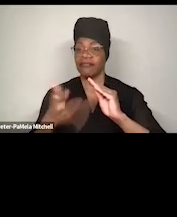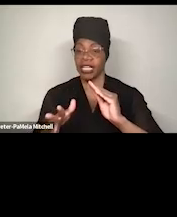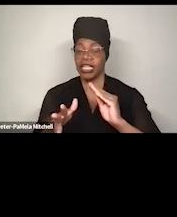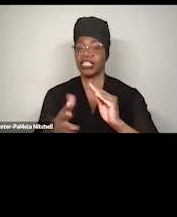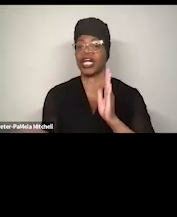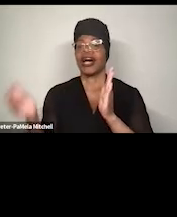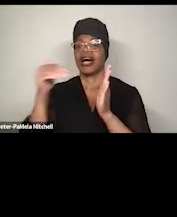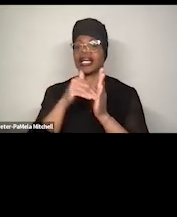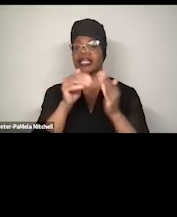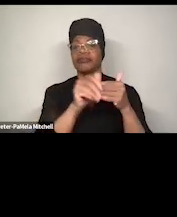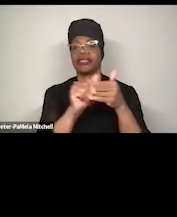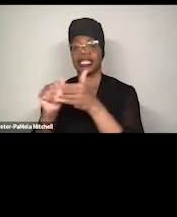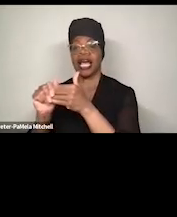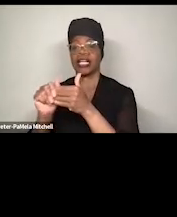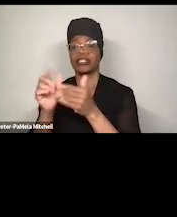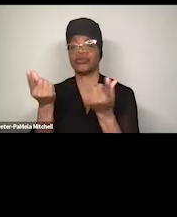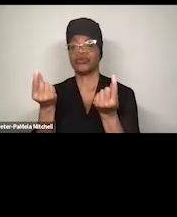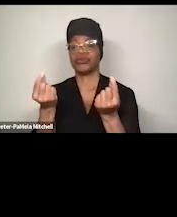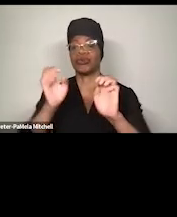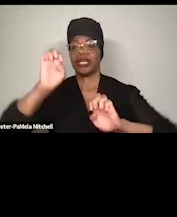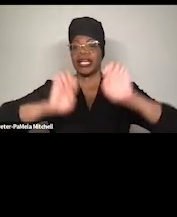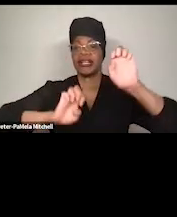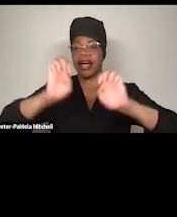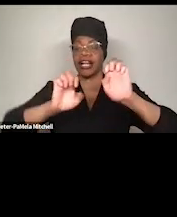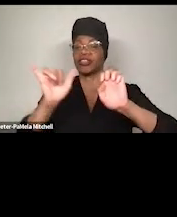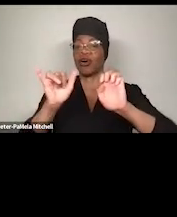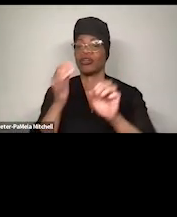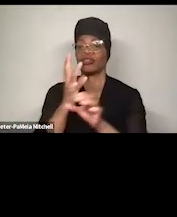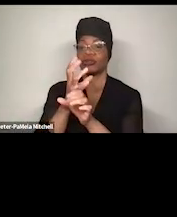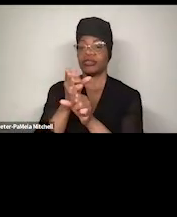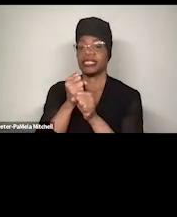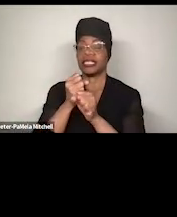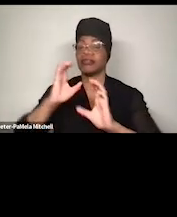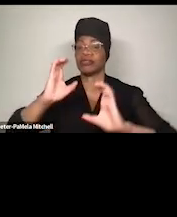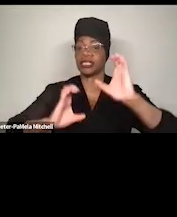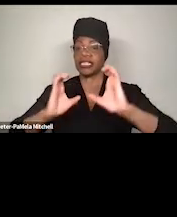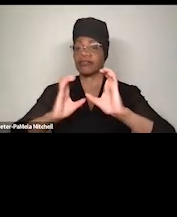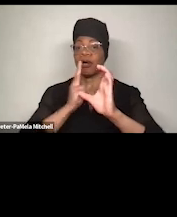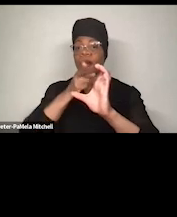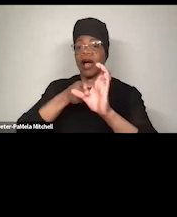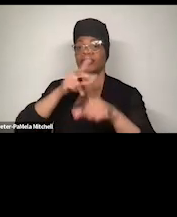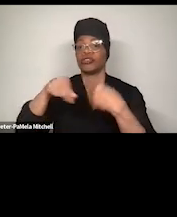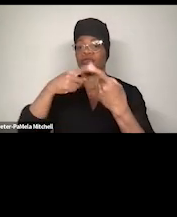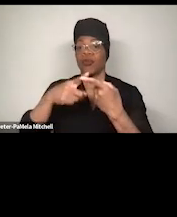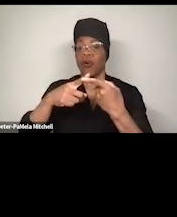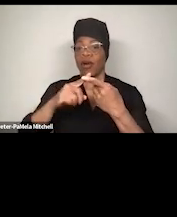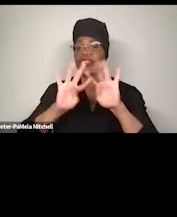redirected to an evaluation and then a certificate of participation once you complete that. Next